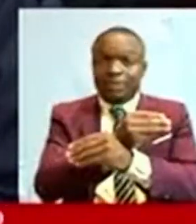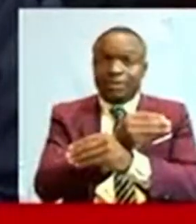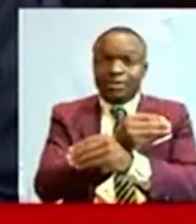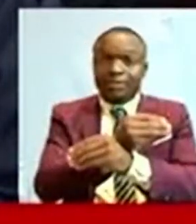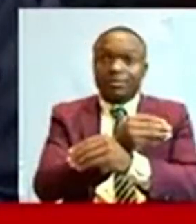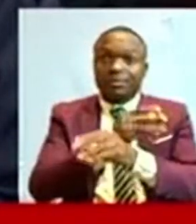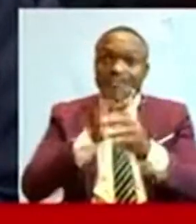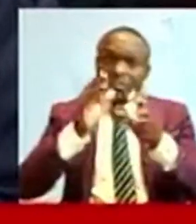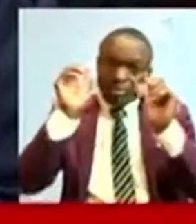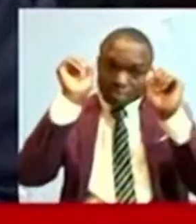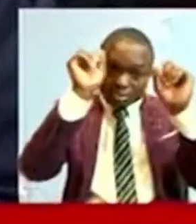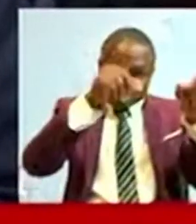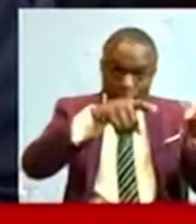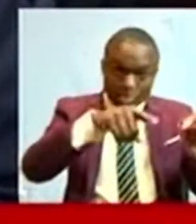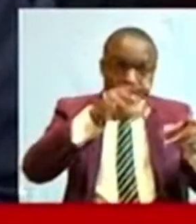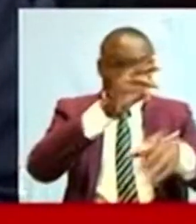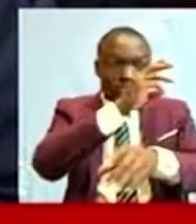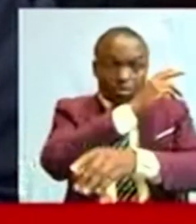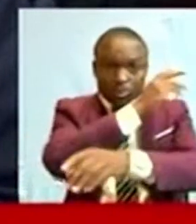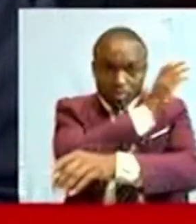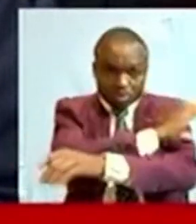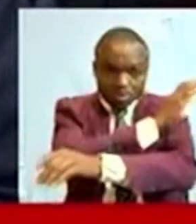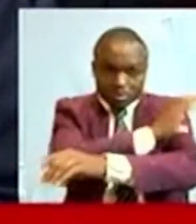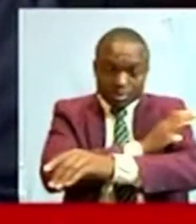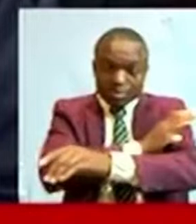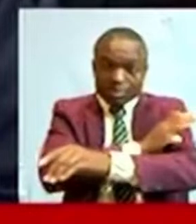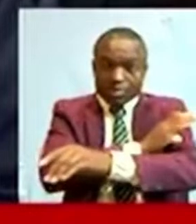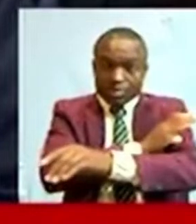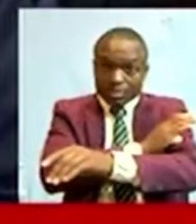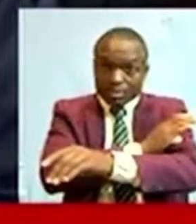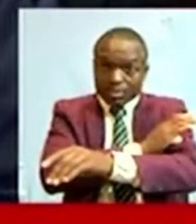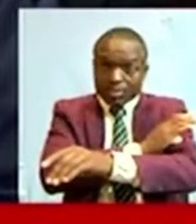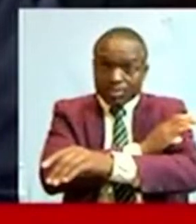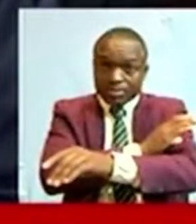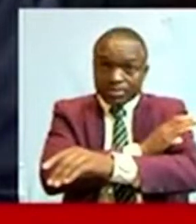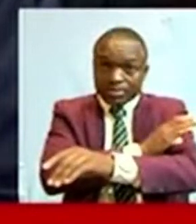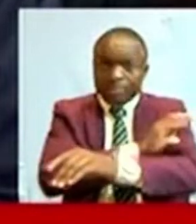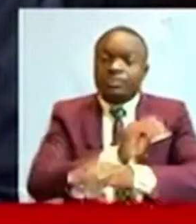antenatal, they are charged some money, or to